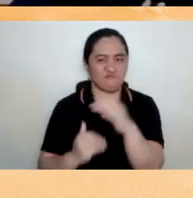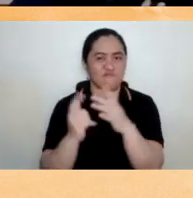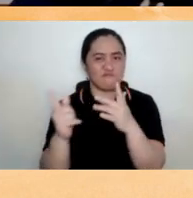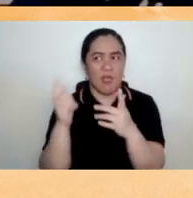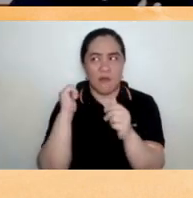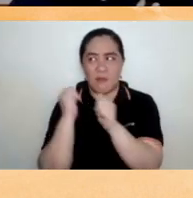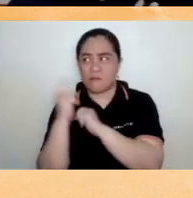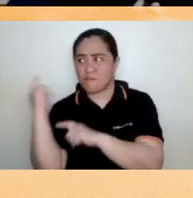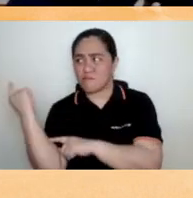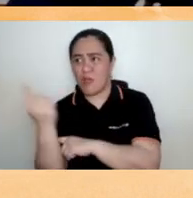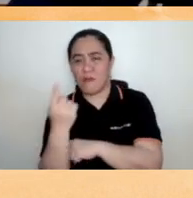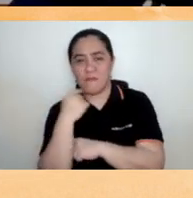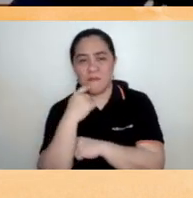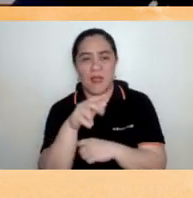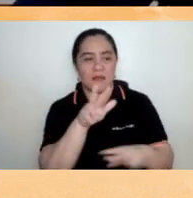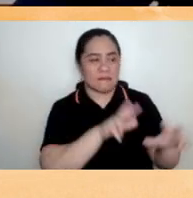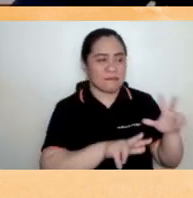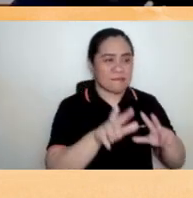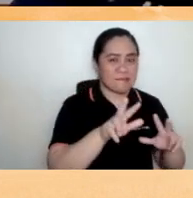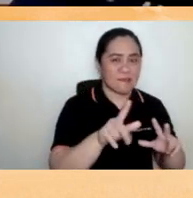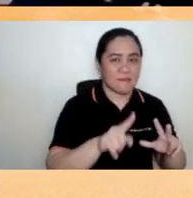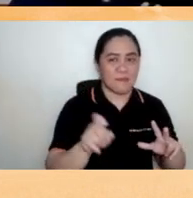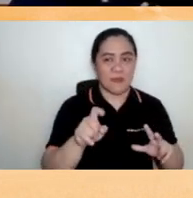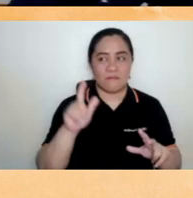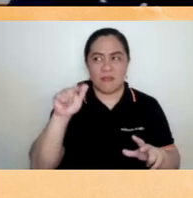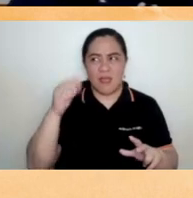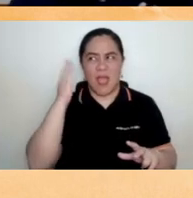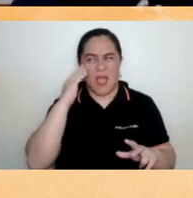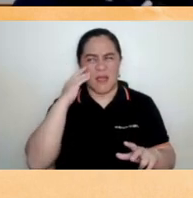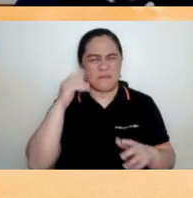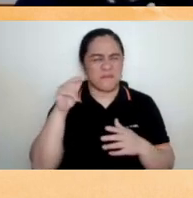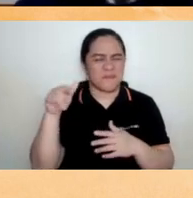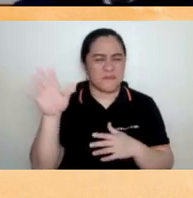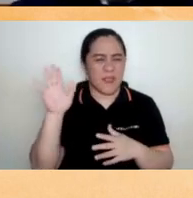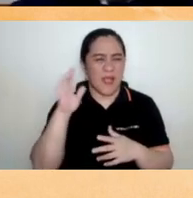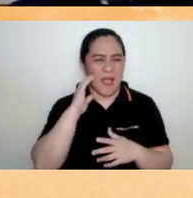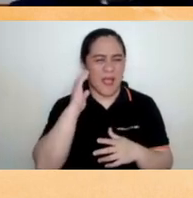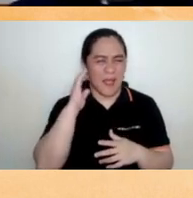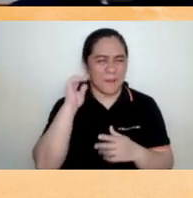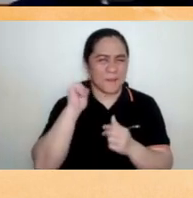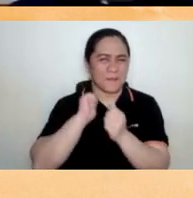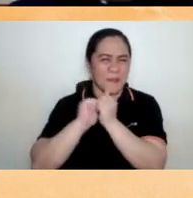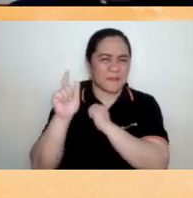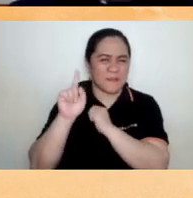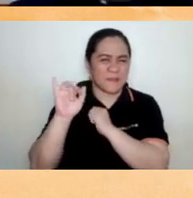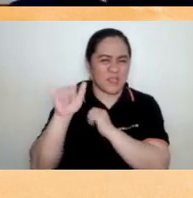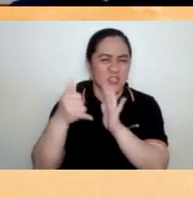ni anxiety, pero uuwi din to mamaya. Aalis din siya.